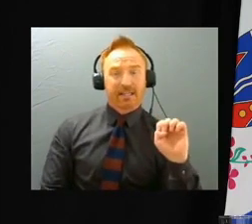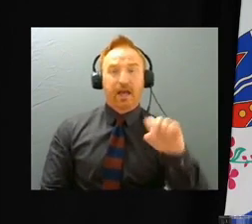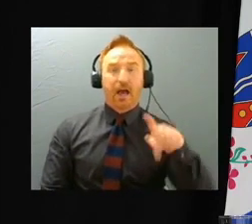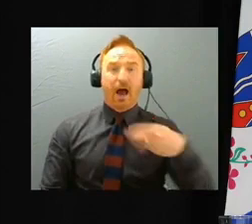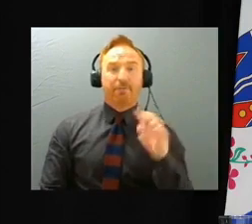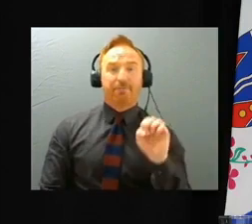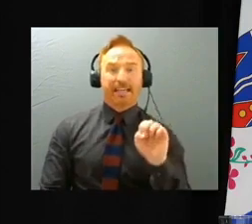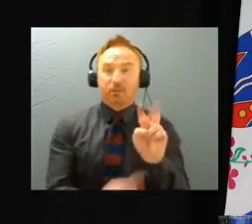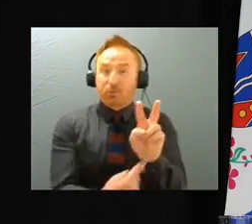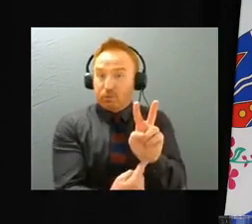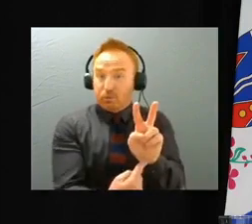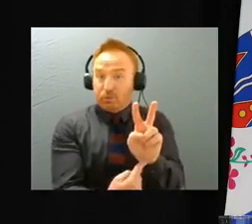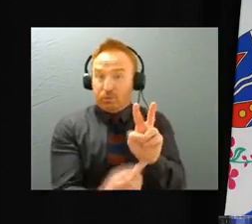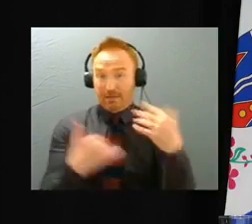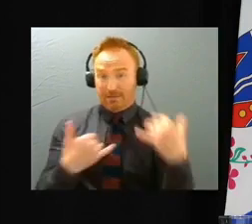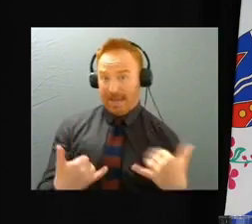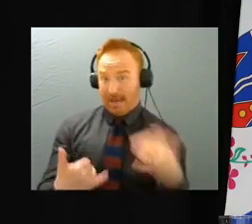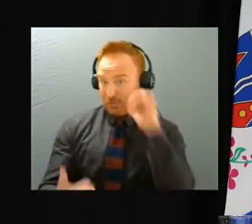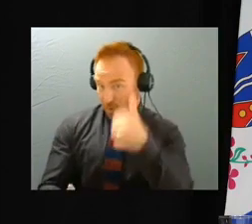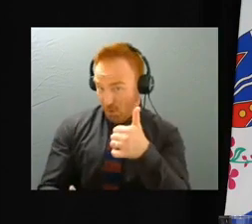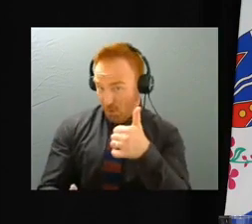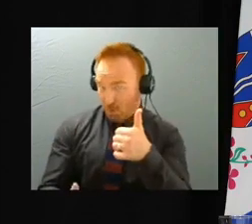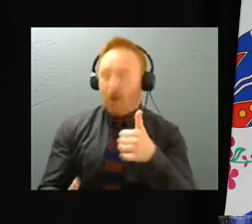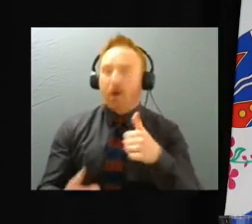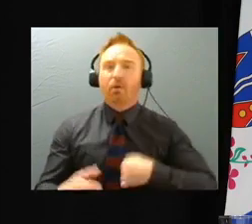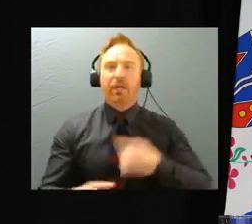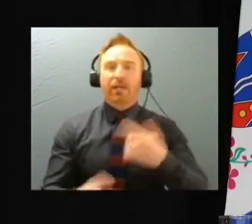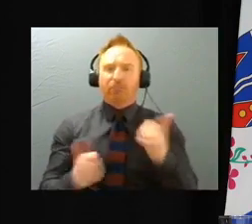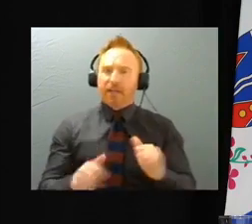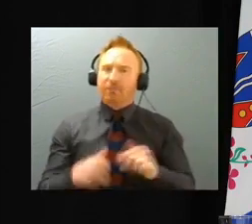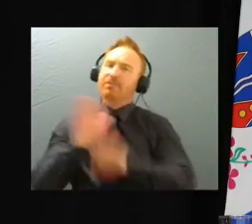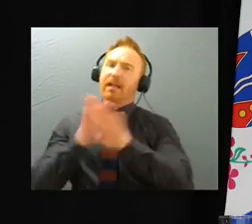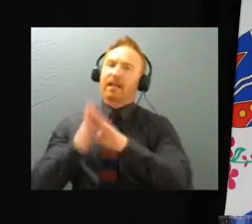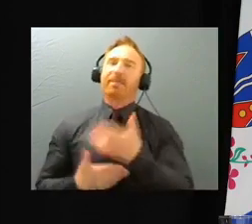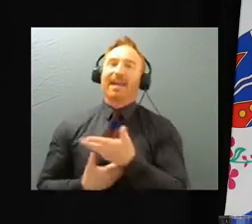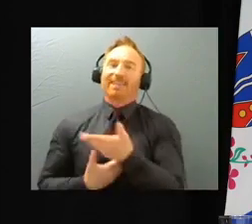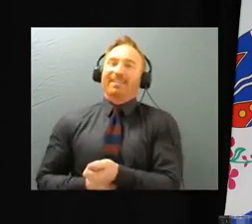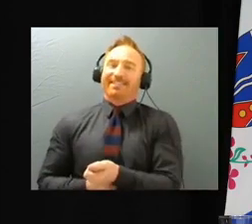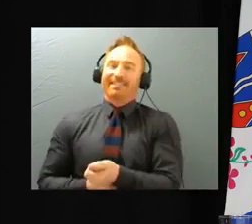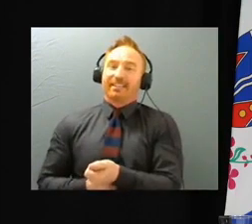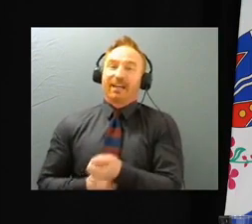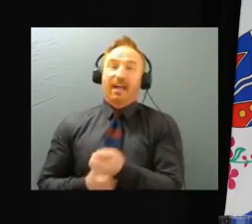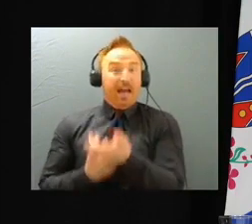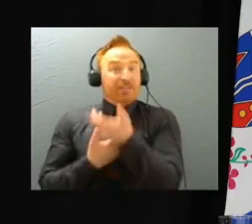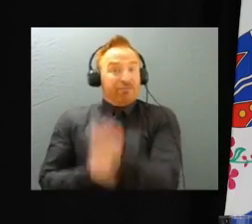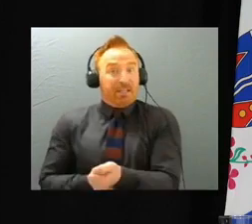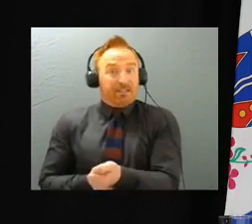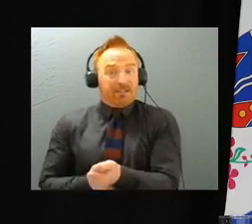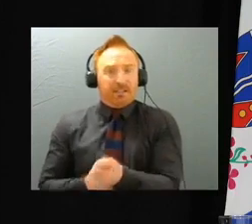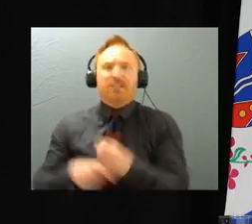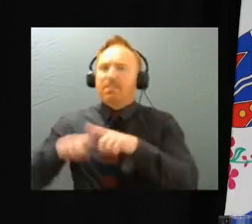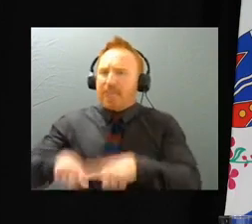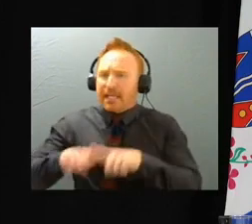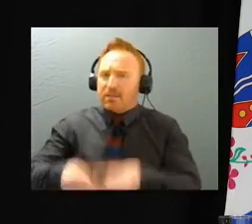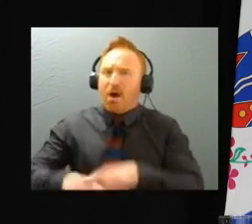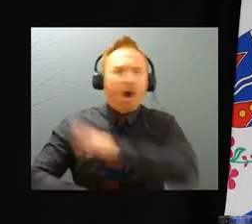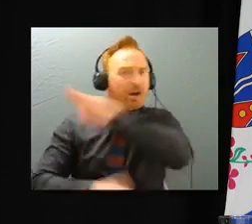build trust in this overall approach, a trust that depends to such a critical degree on everyone doing their